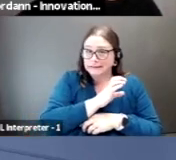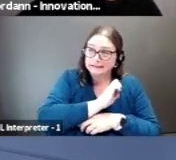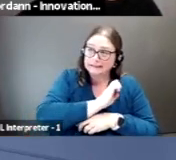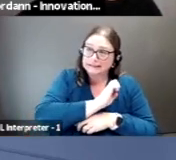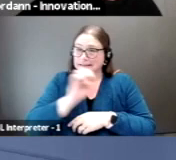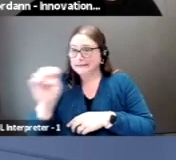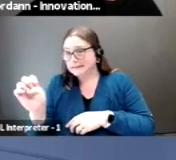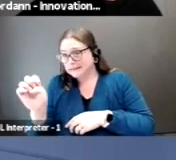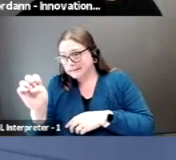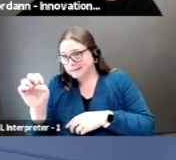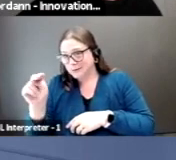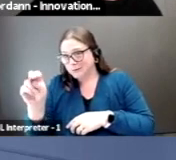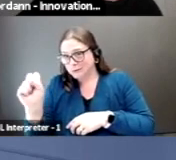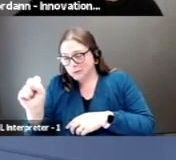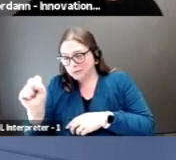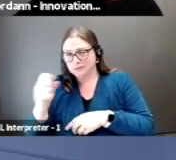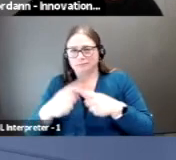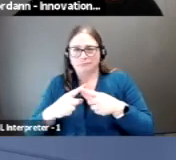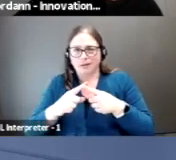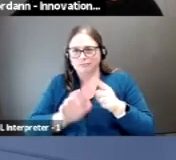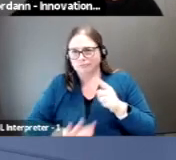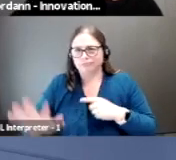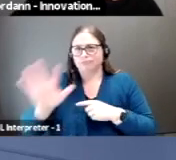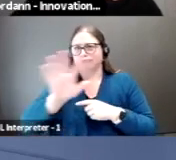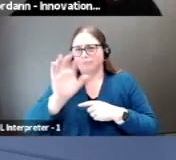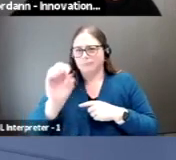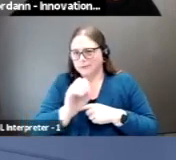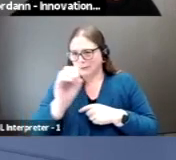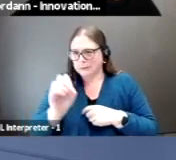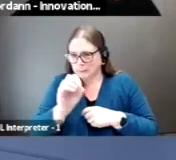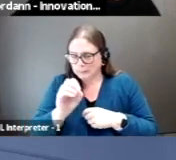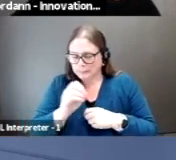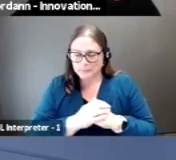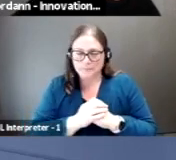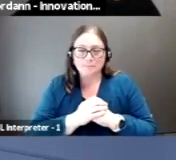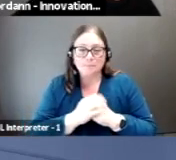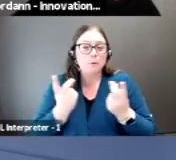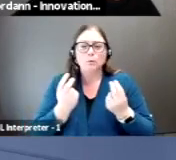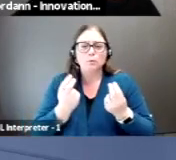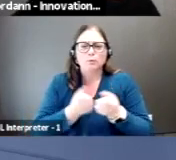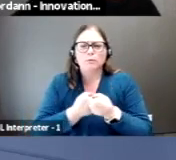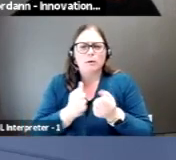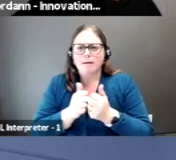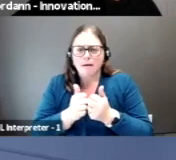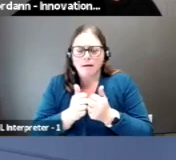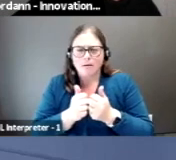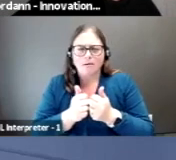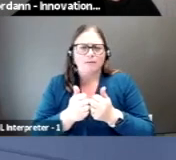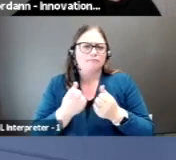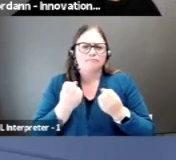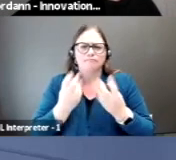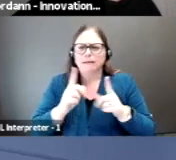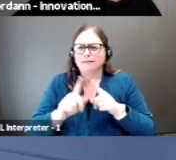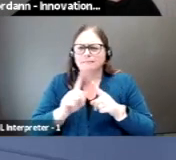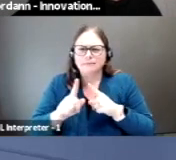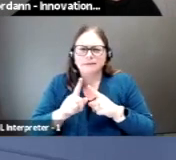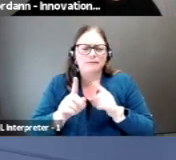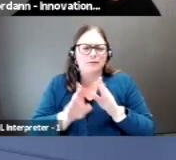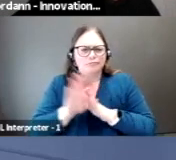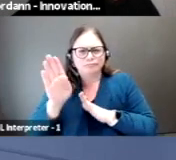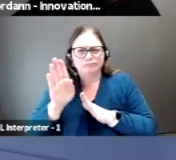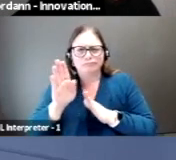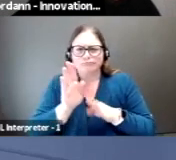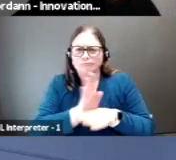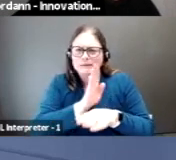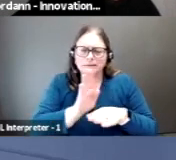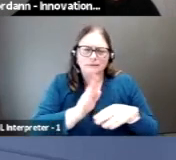across Northern and Southern Ontario. We work with our clients by supporting them through multiple stages of business growth, from